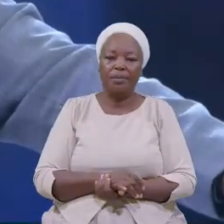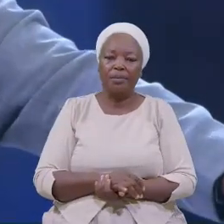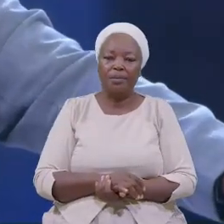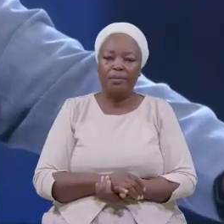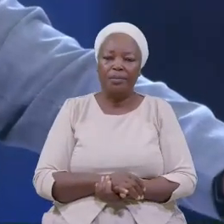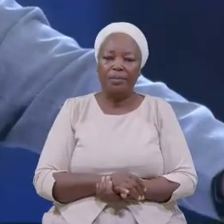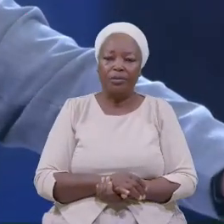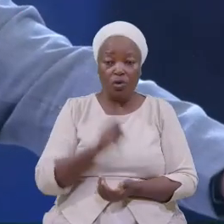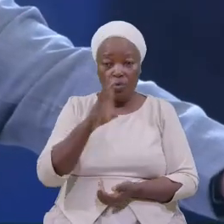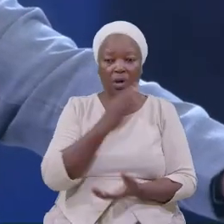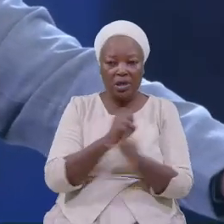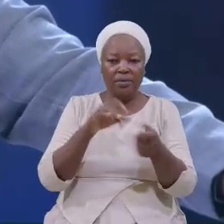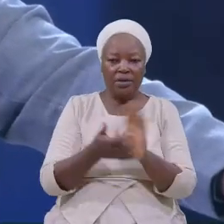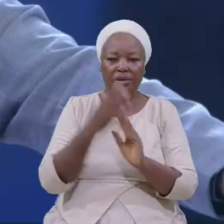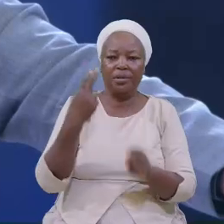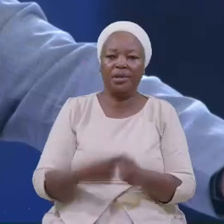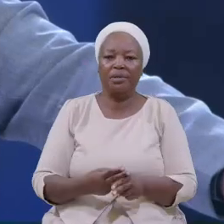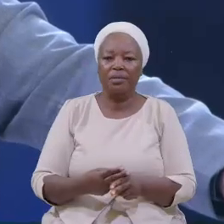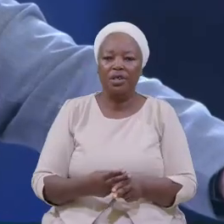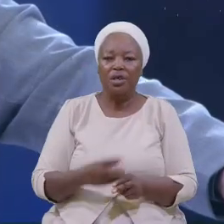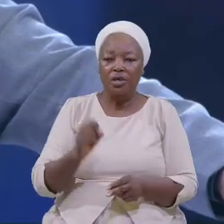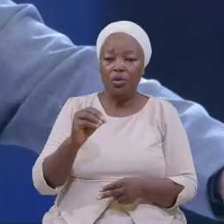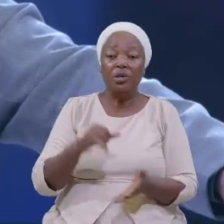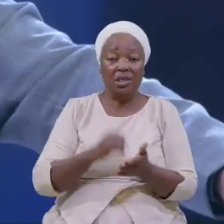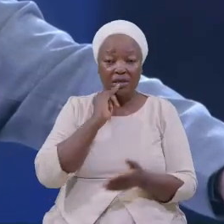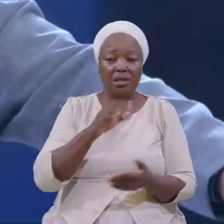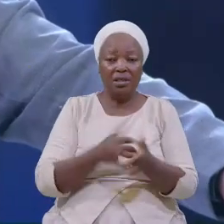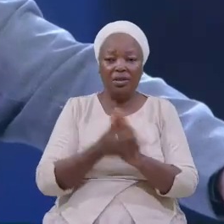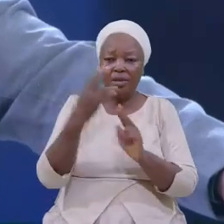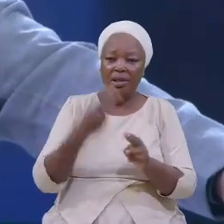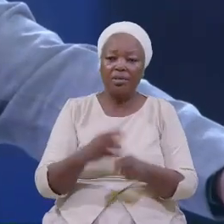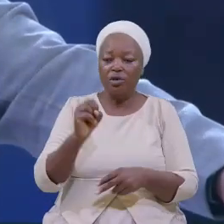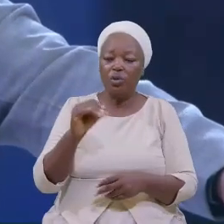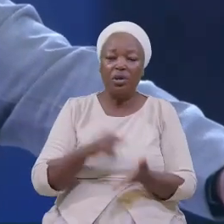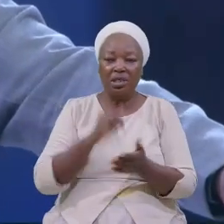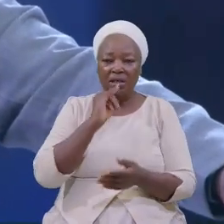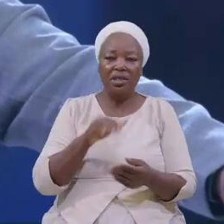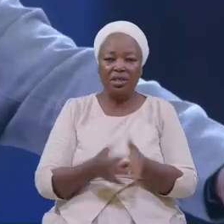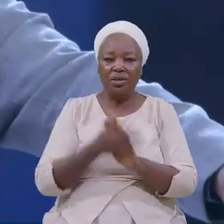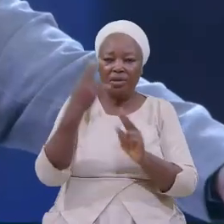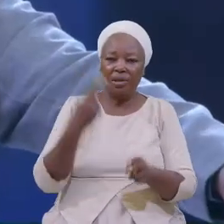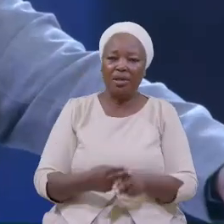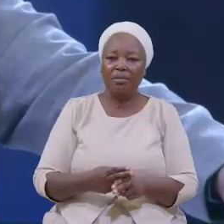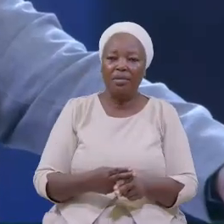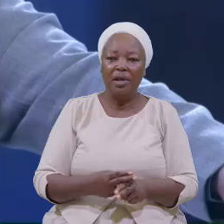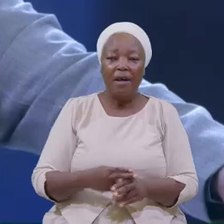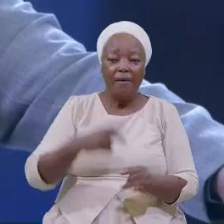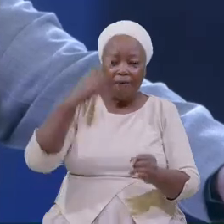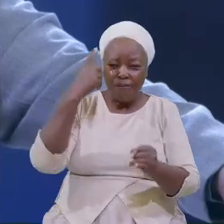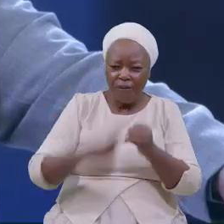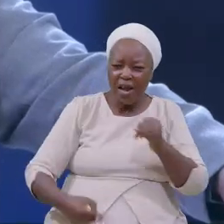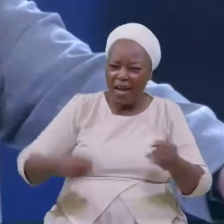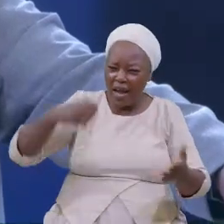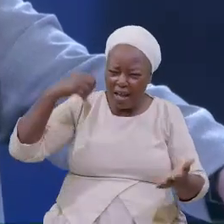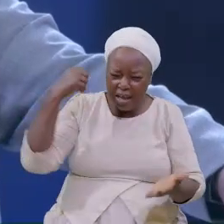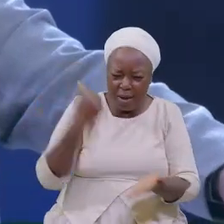You are saved. So it is. I said, so it is. Final amen.